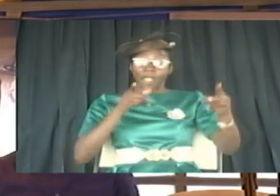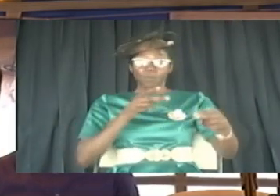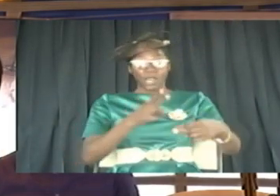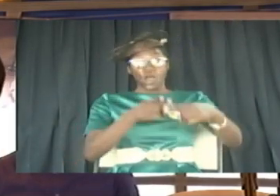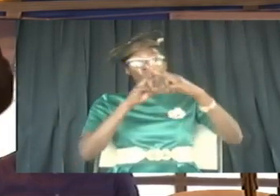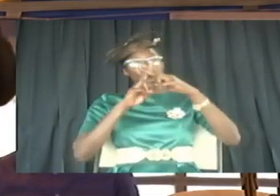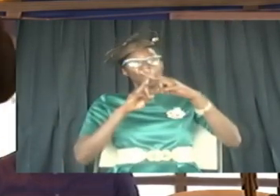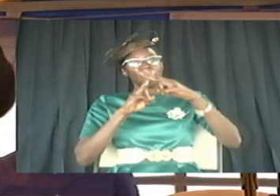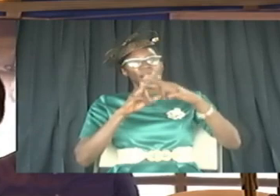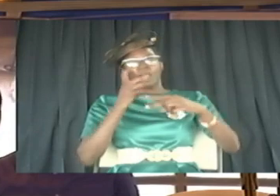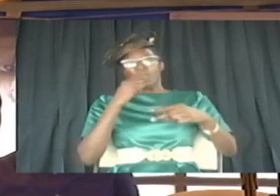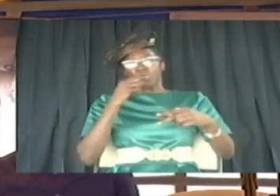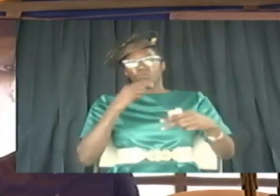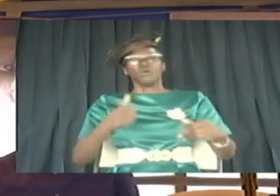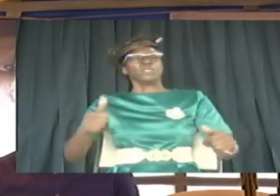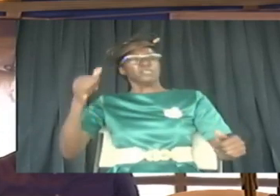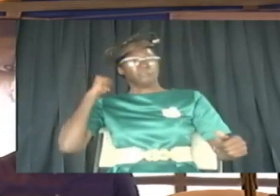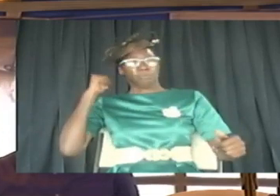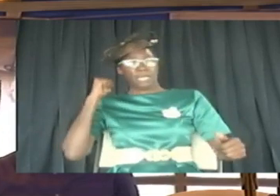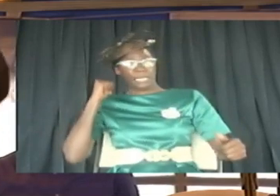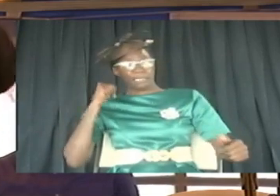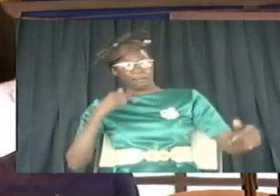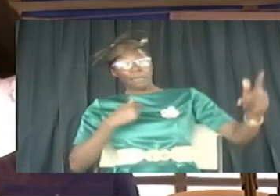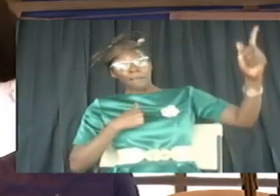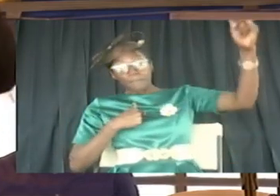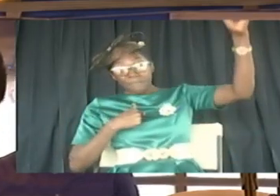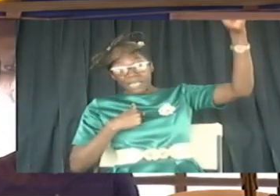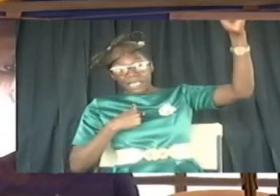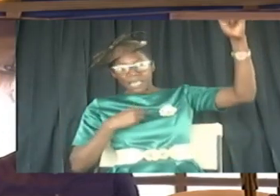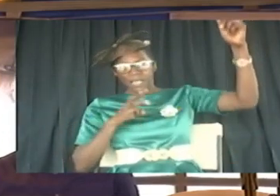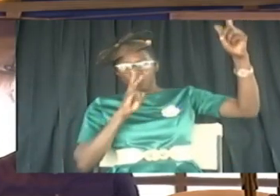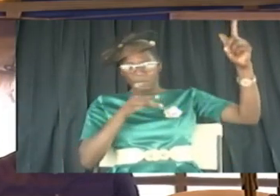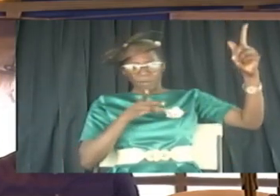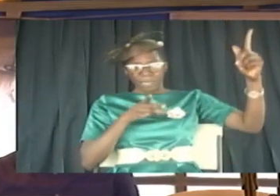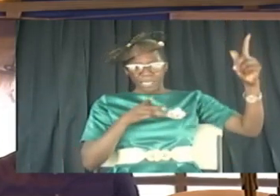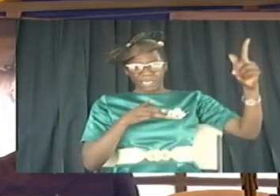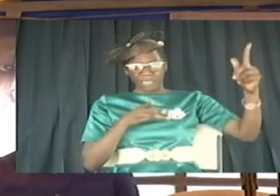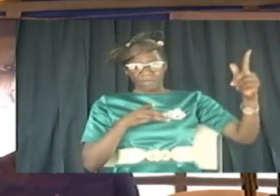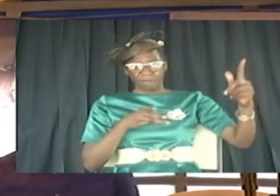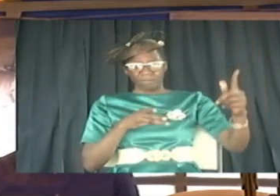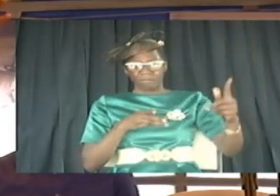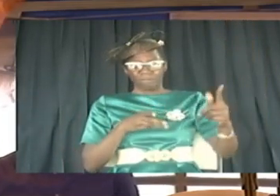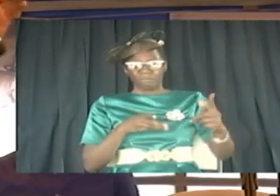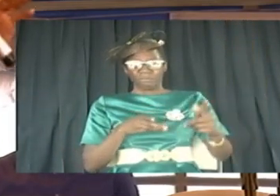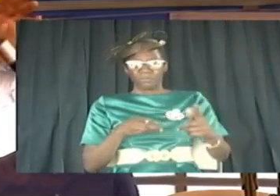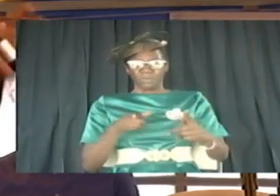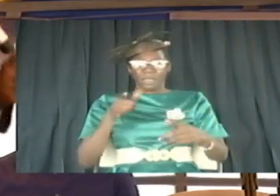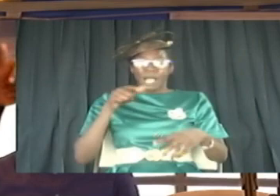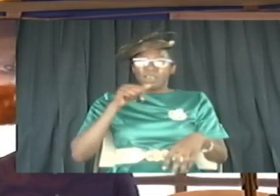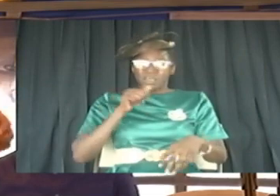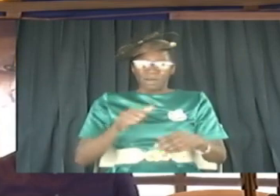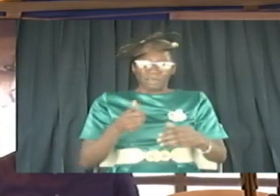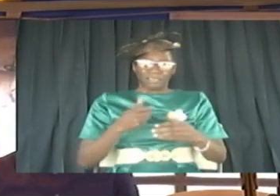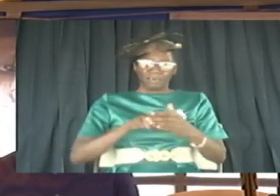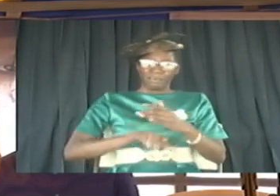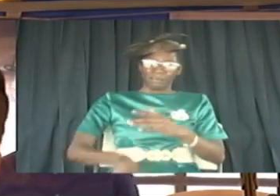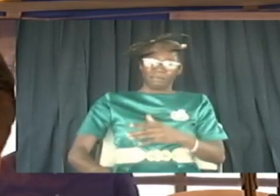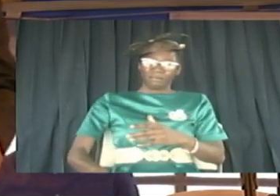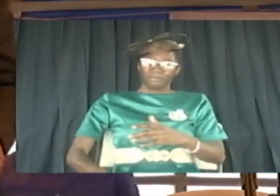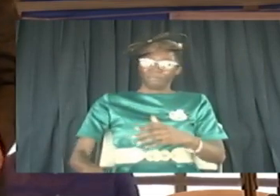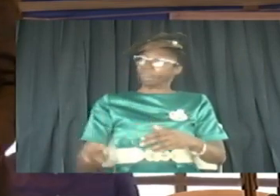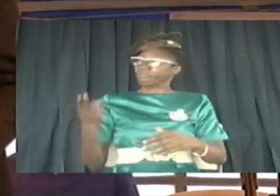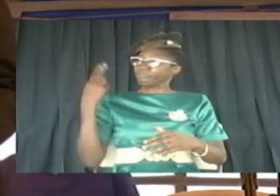that despise me shall be lightly esteemed. There is something about